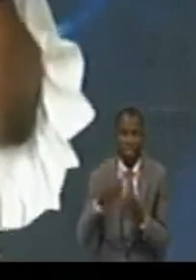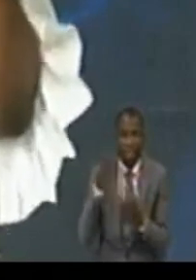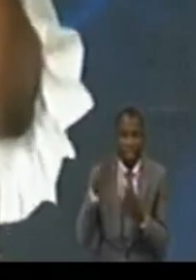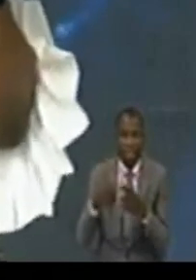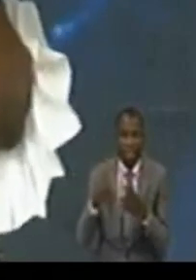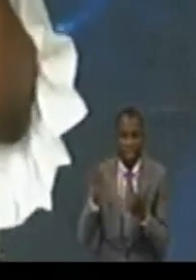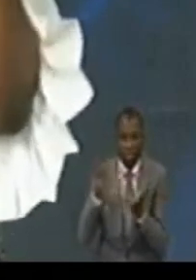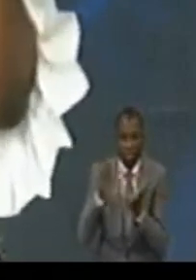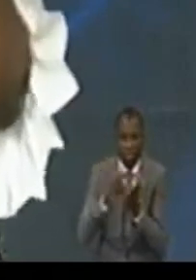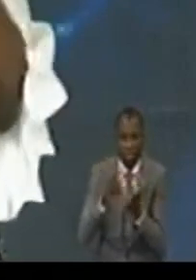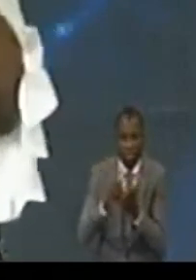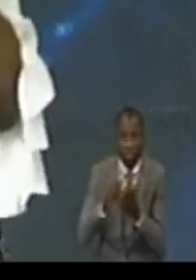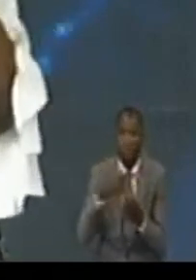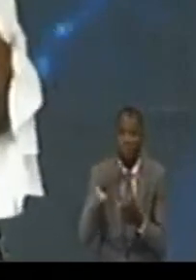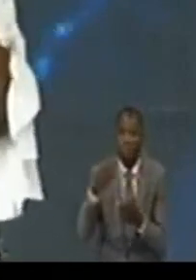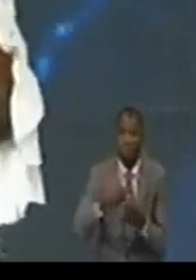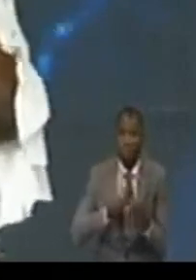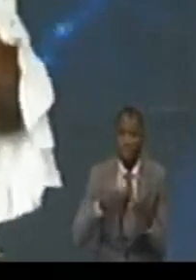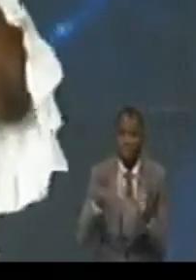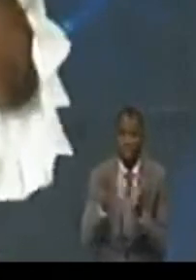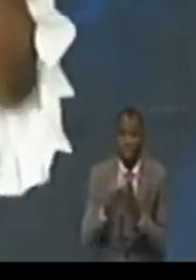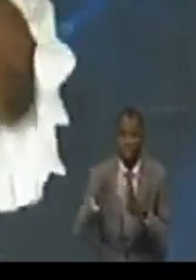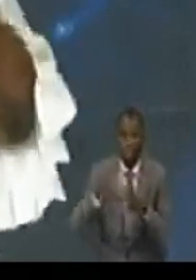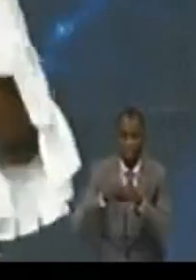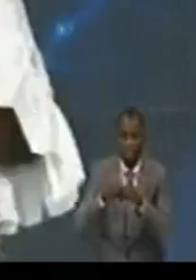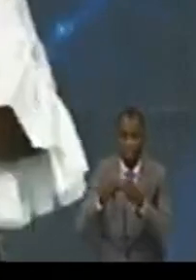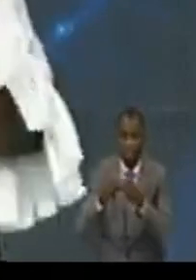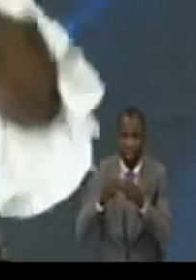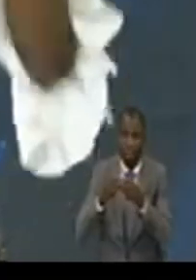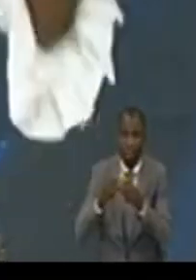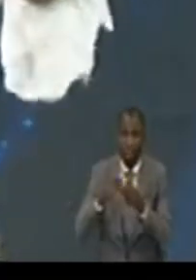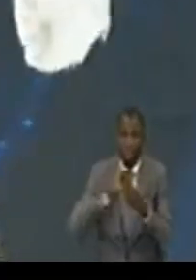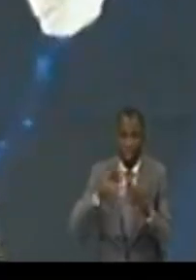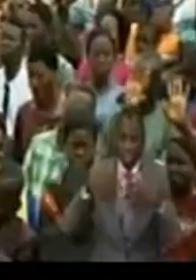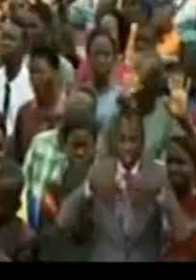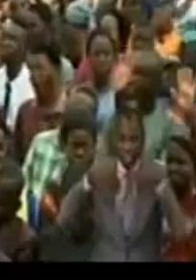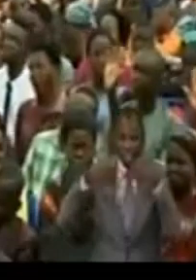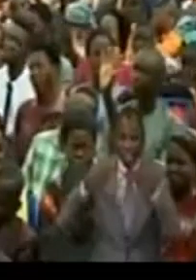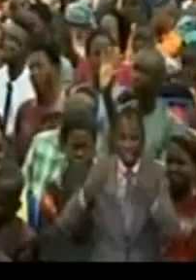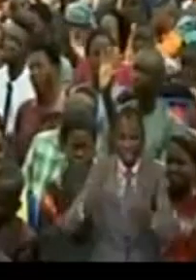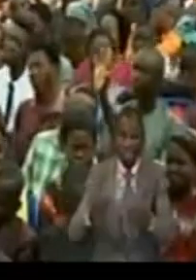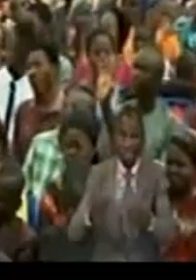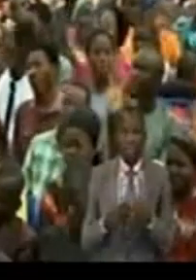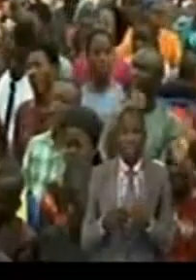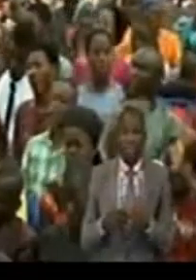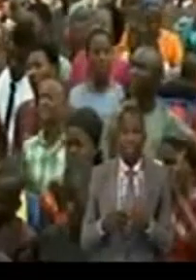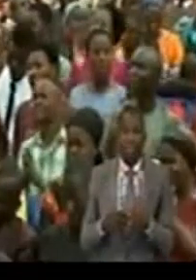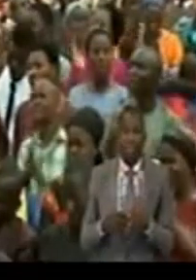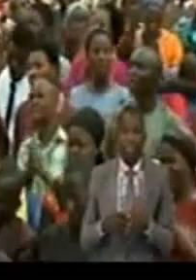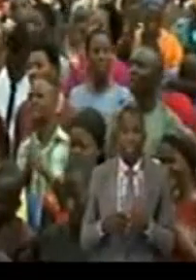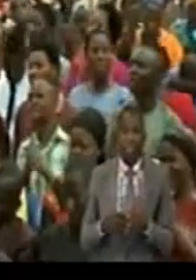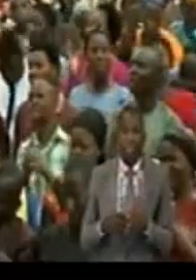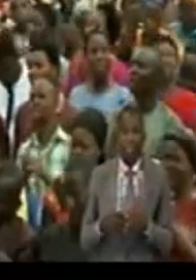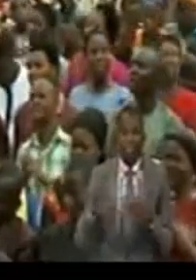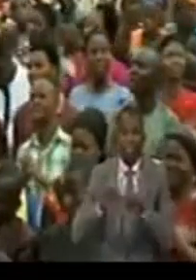me that the pelvic bone is now healed. Praise the living God!